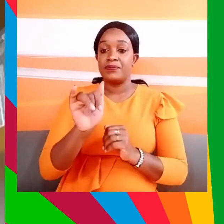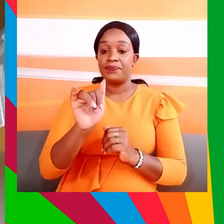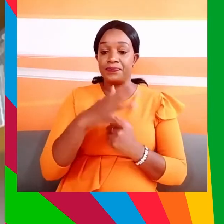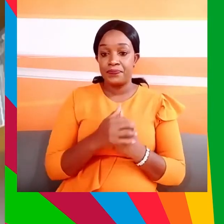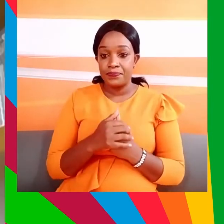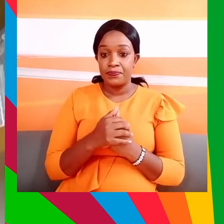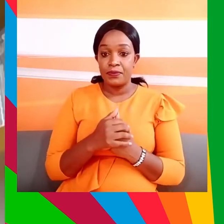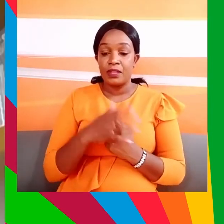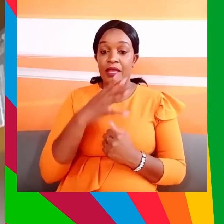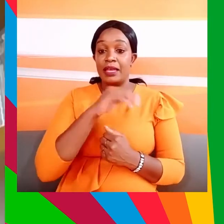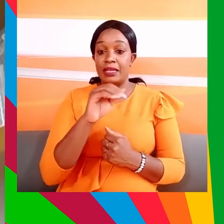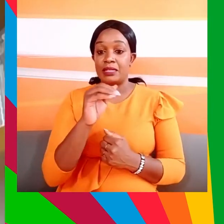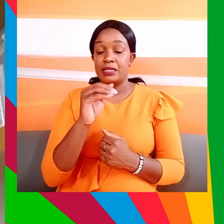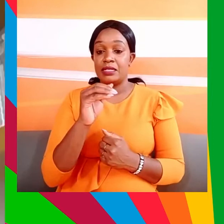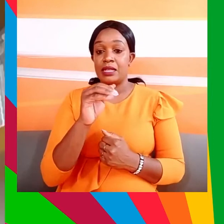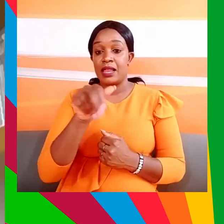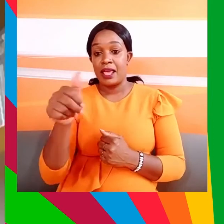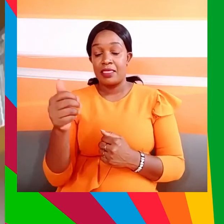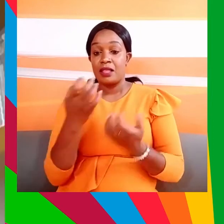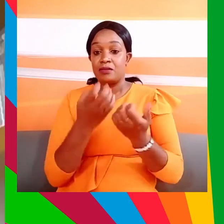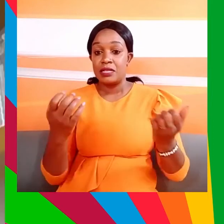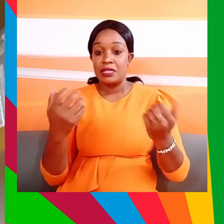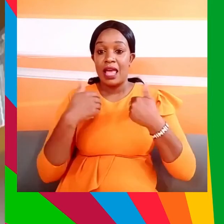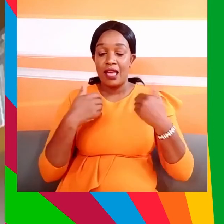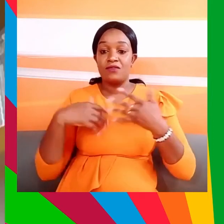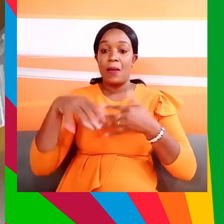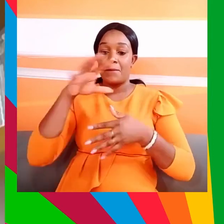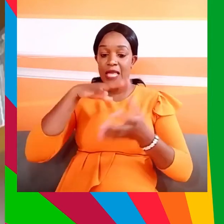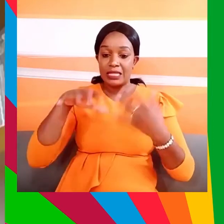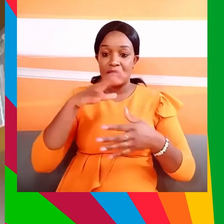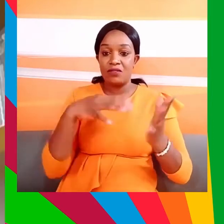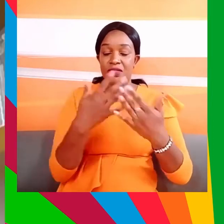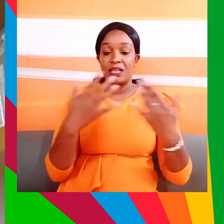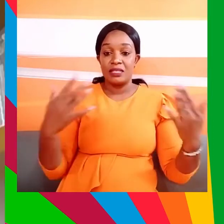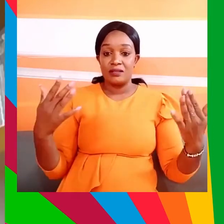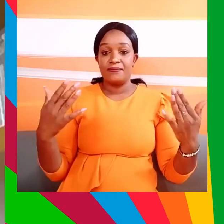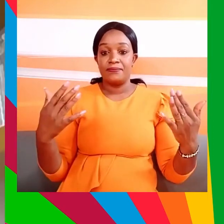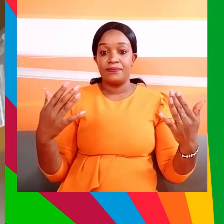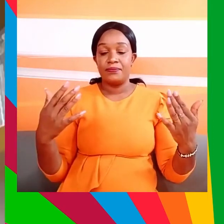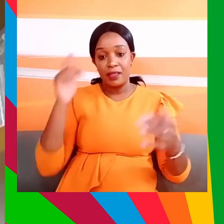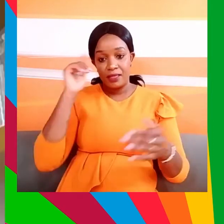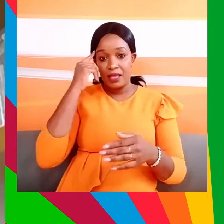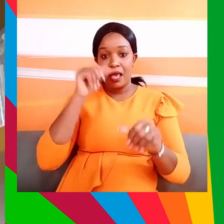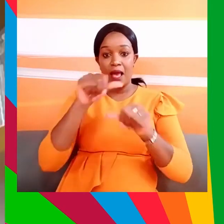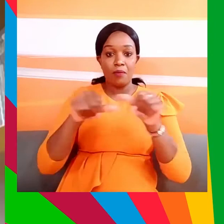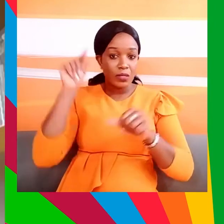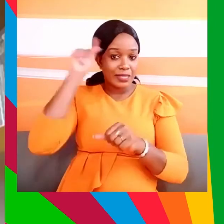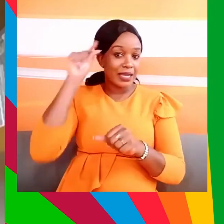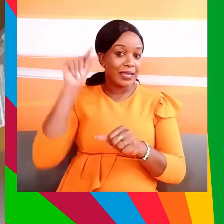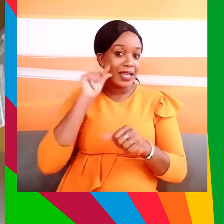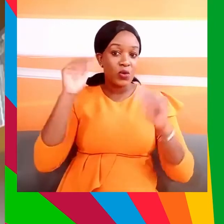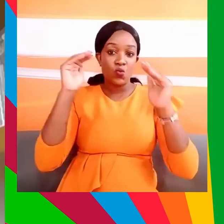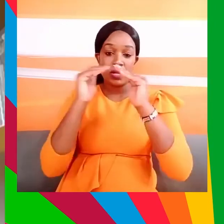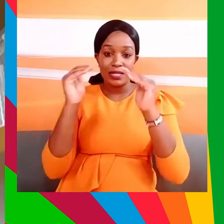element, I hope, of the sort of mix of ingredients, if you will, to build back fairer is to think about gender equality. You know,